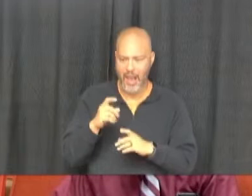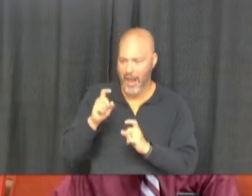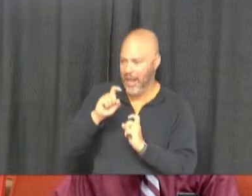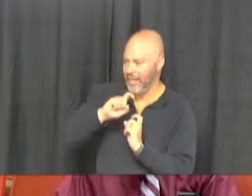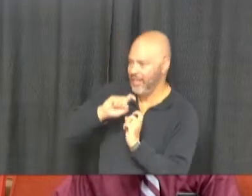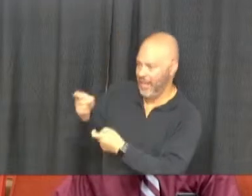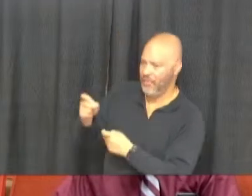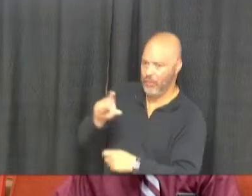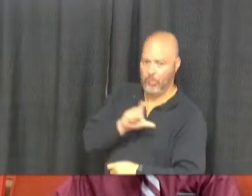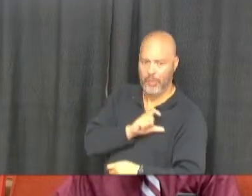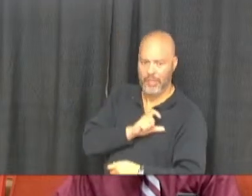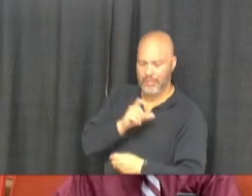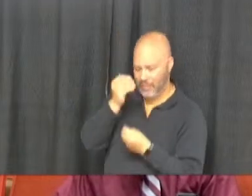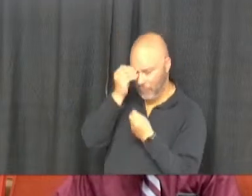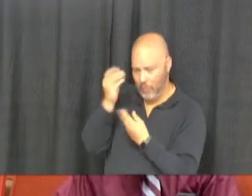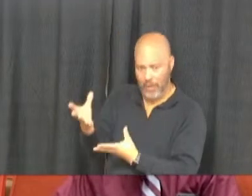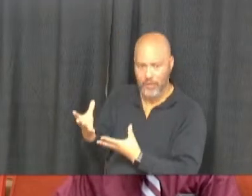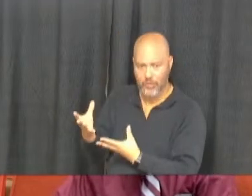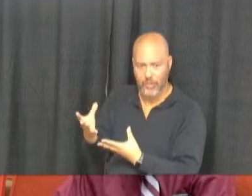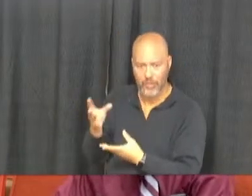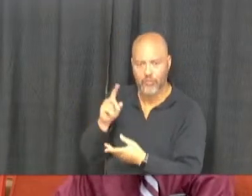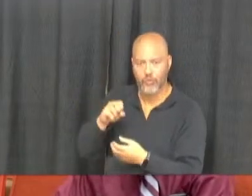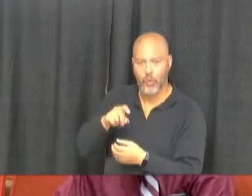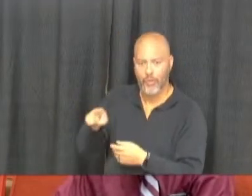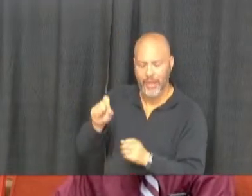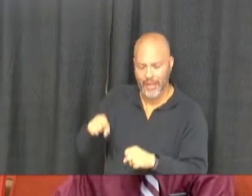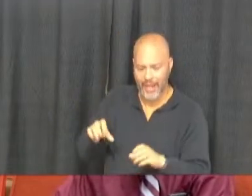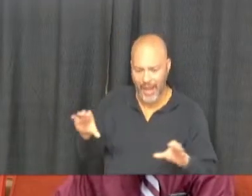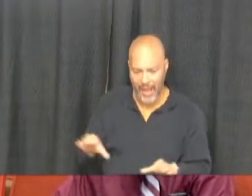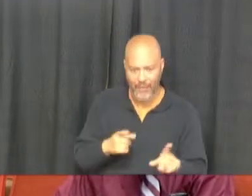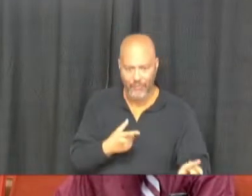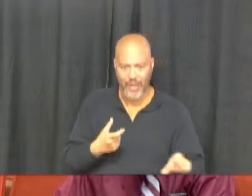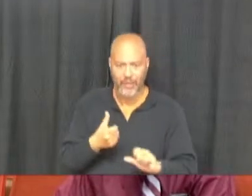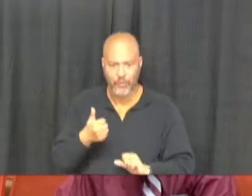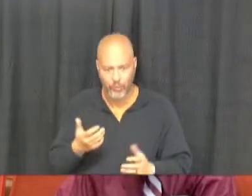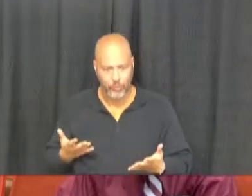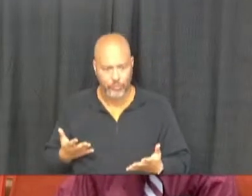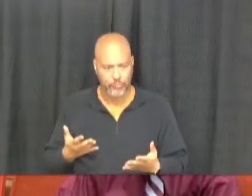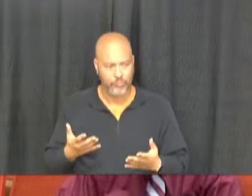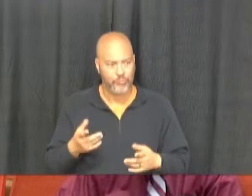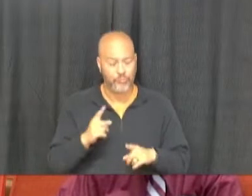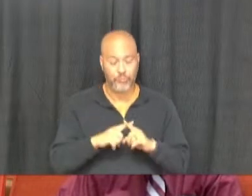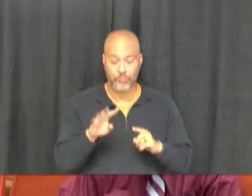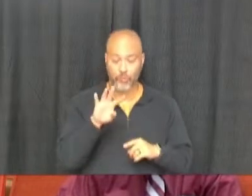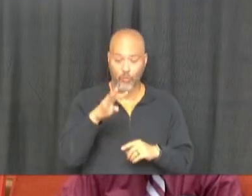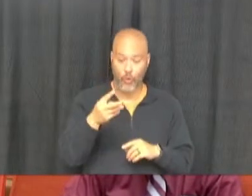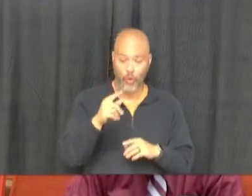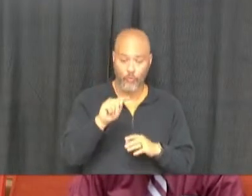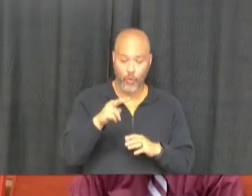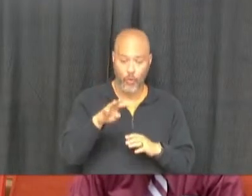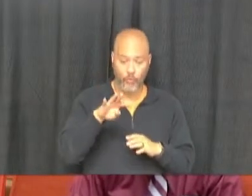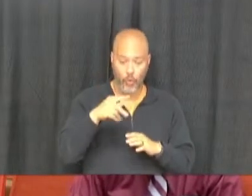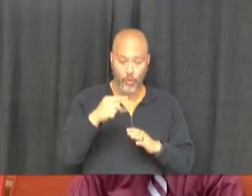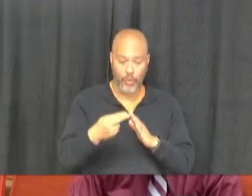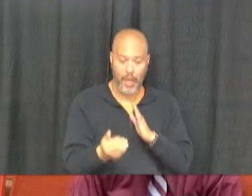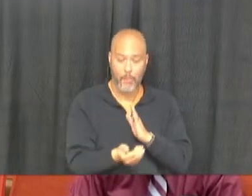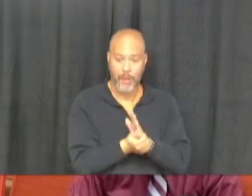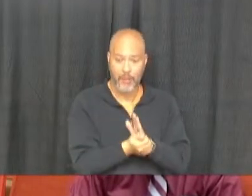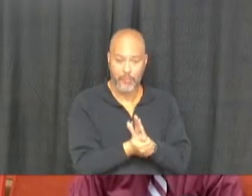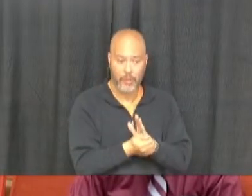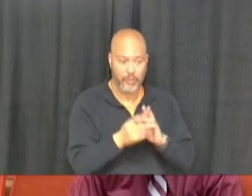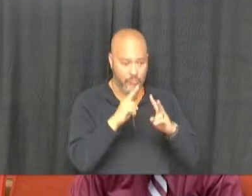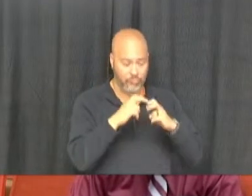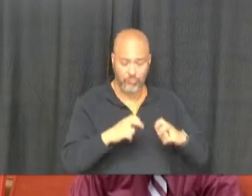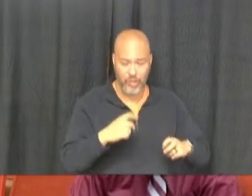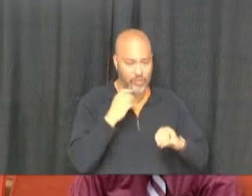police department the information that's needed so they can act much quicker. And in terms of Fourth Amendment analysis, it's absolutely